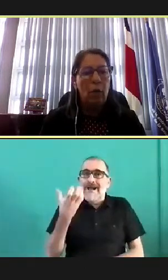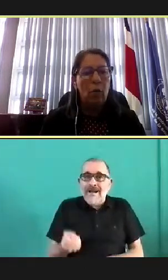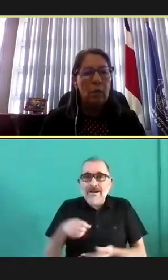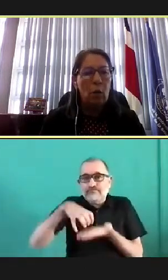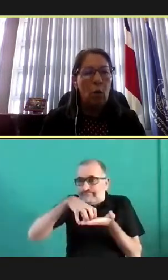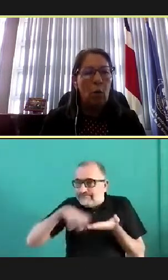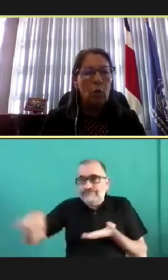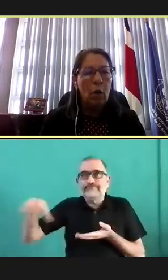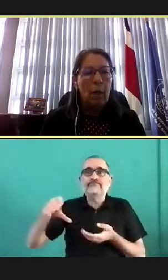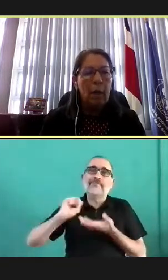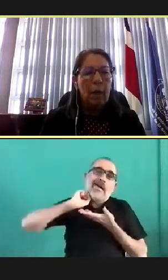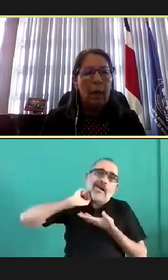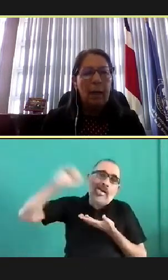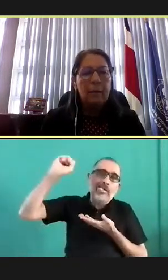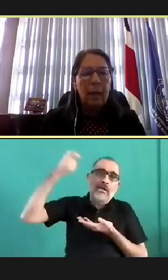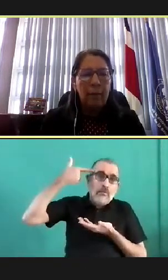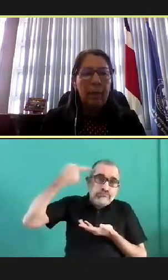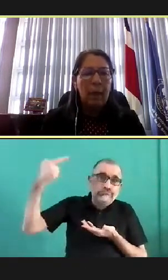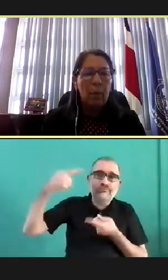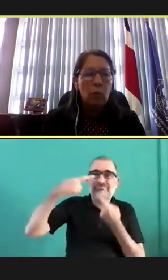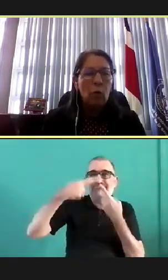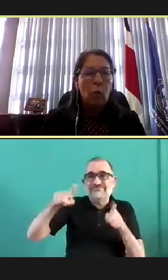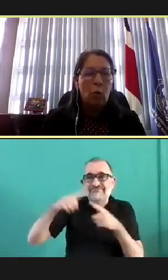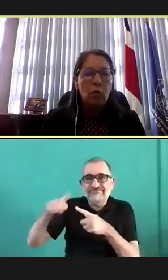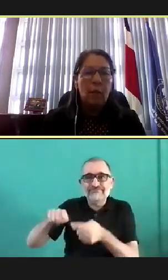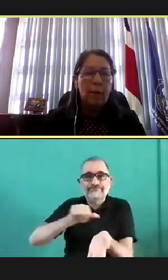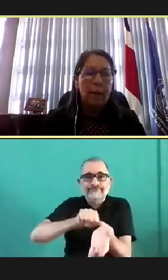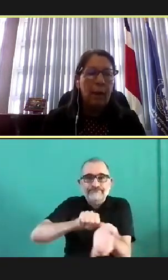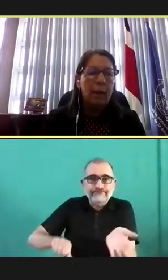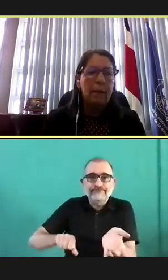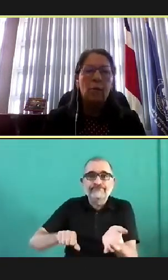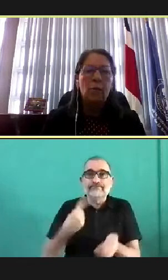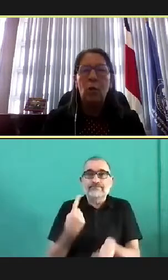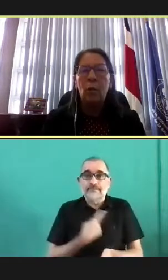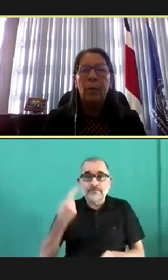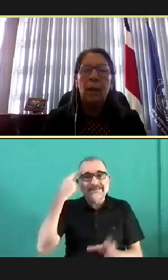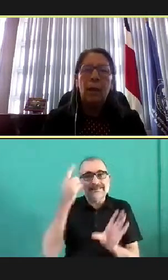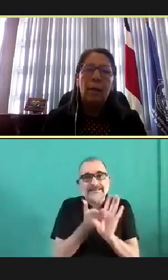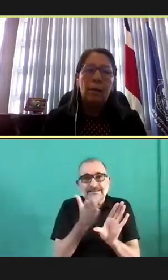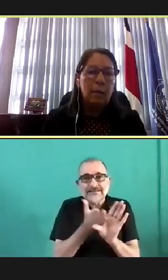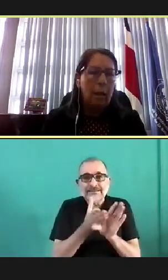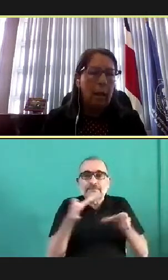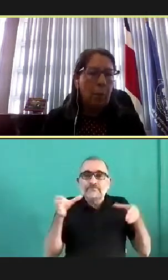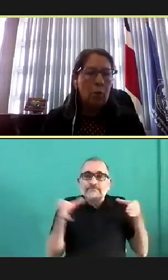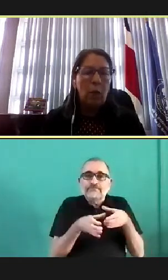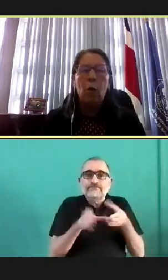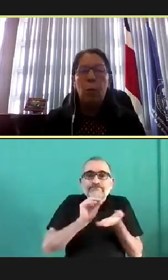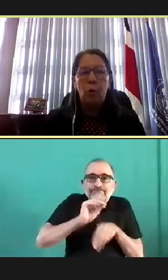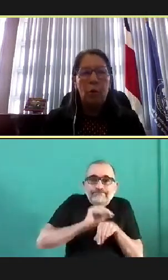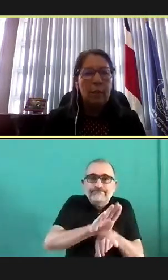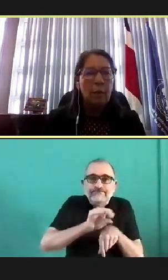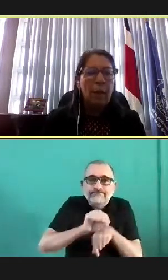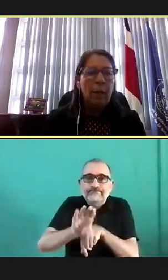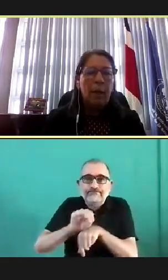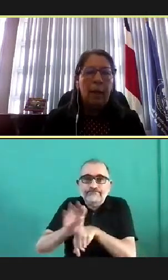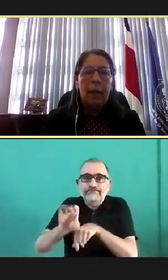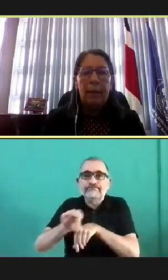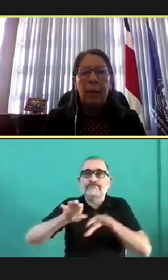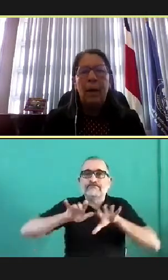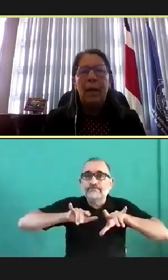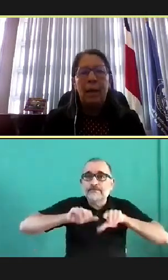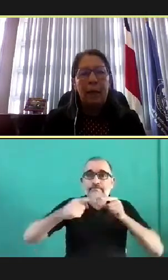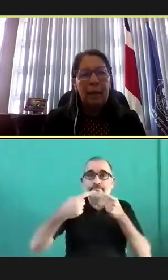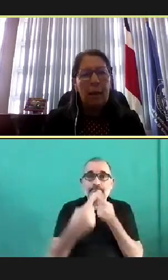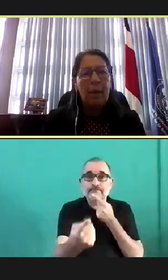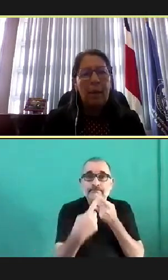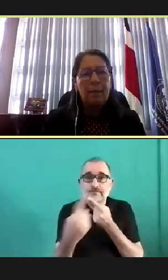hotline. We have the College of Psychology that has staff that is